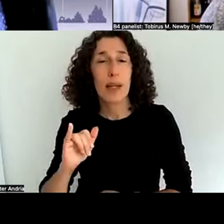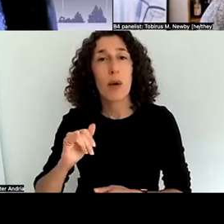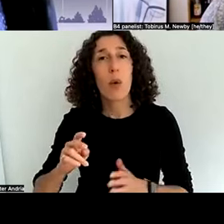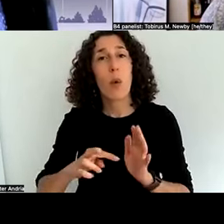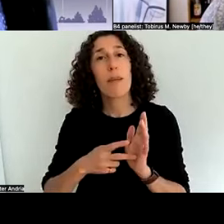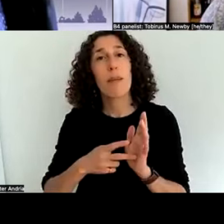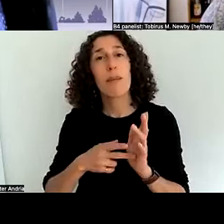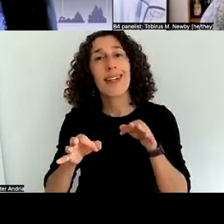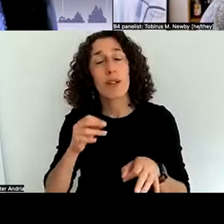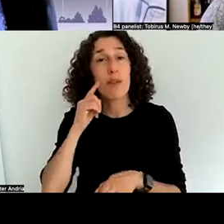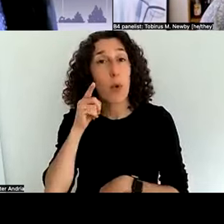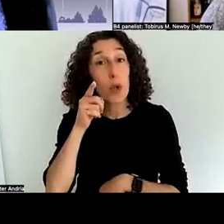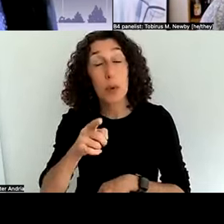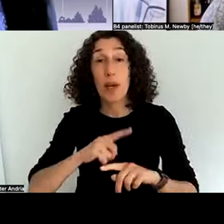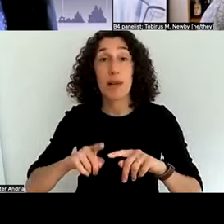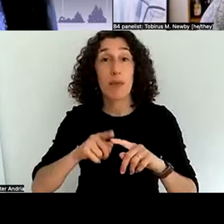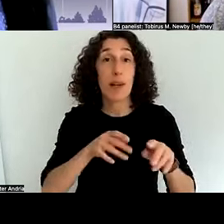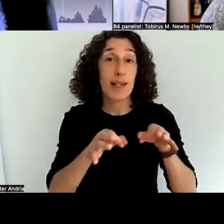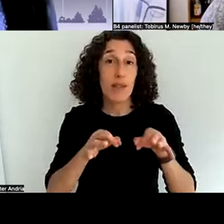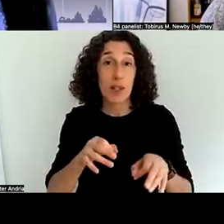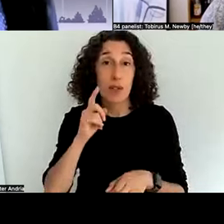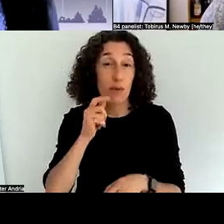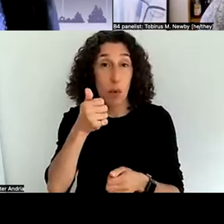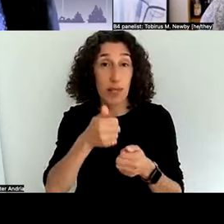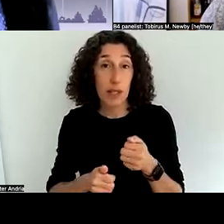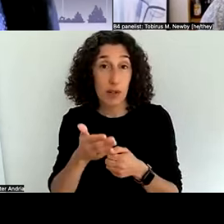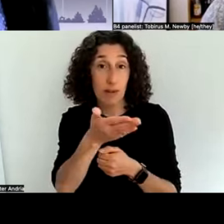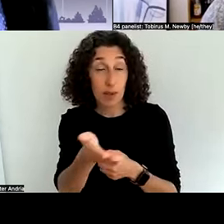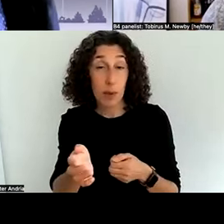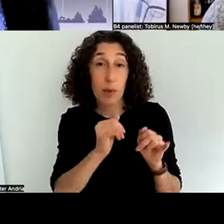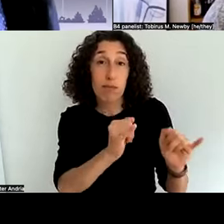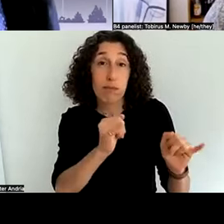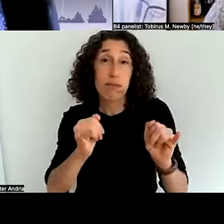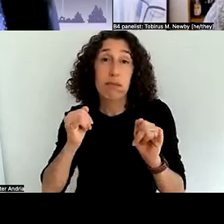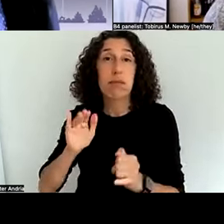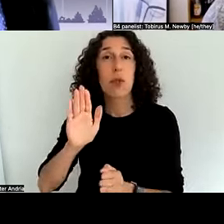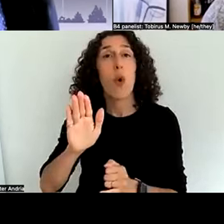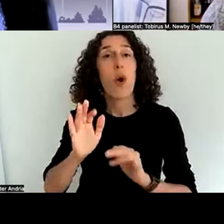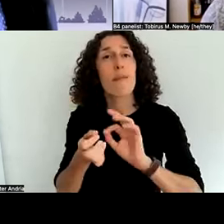that looks like for each one of you. So I would love to pass the mic to Lucy to start us off.